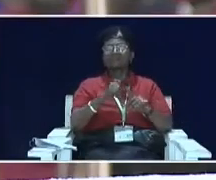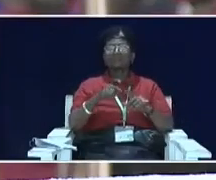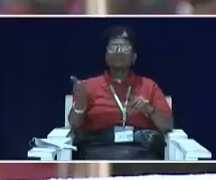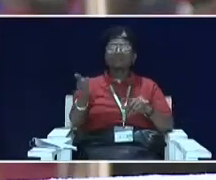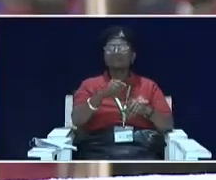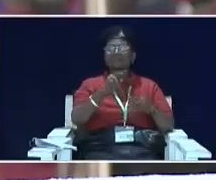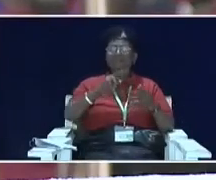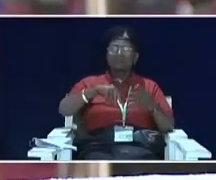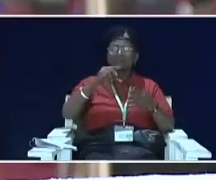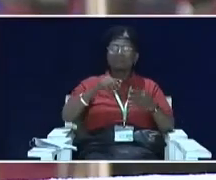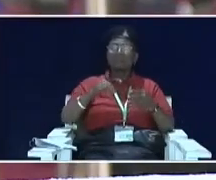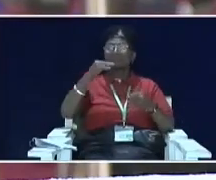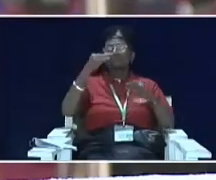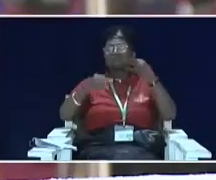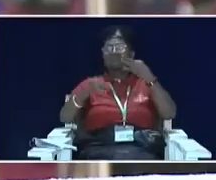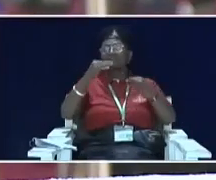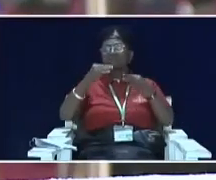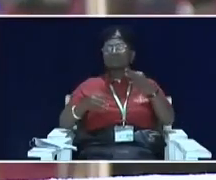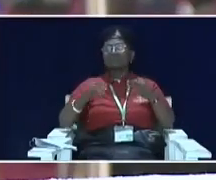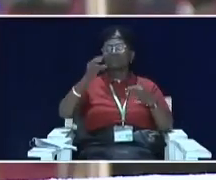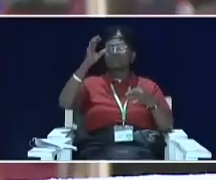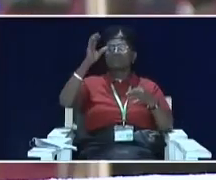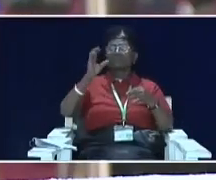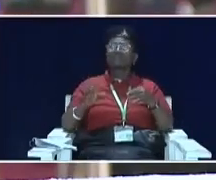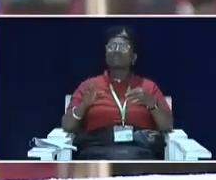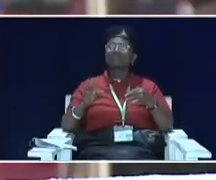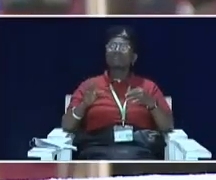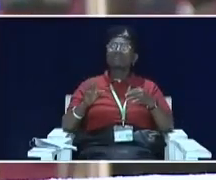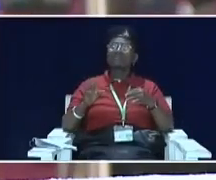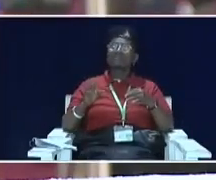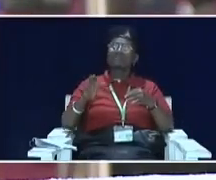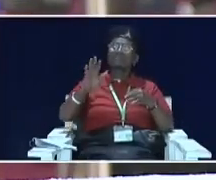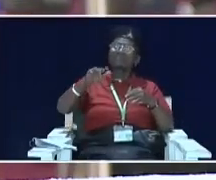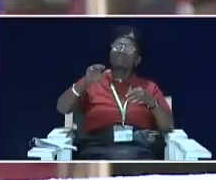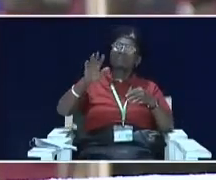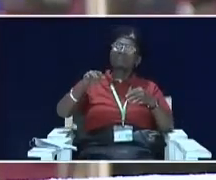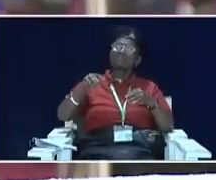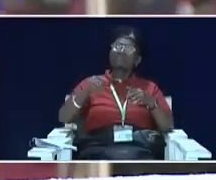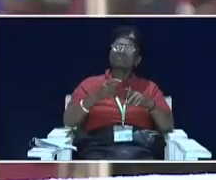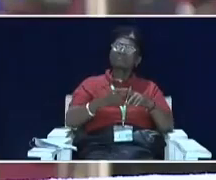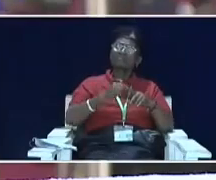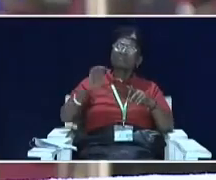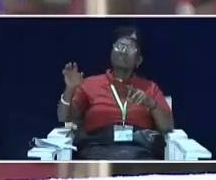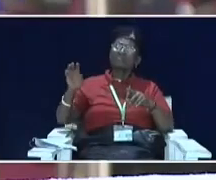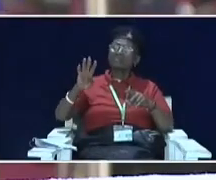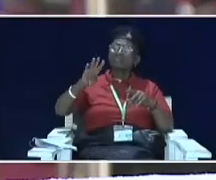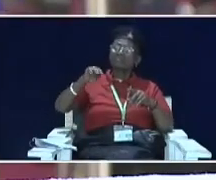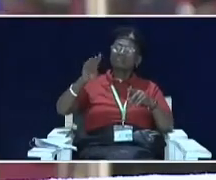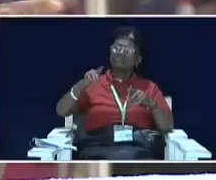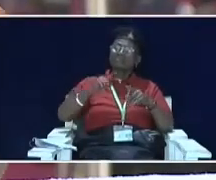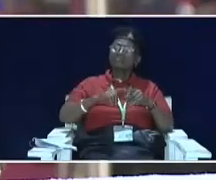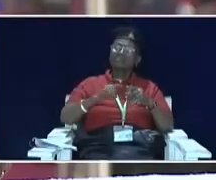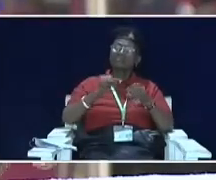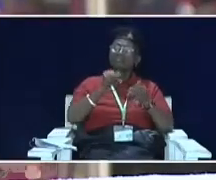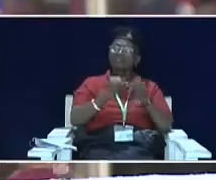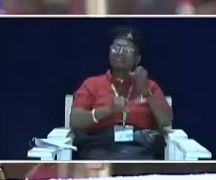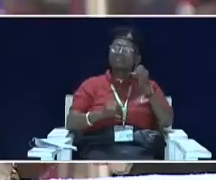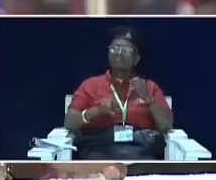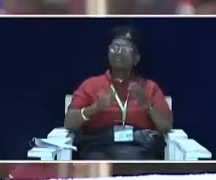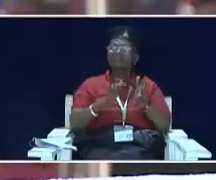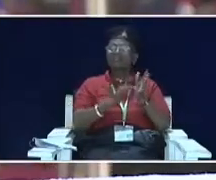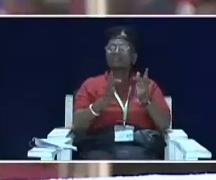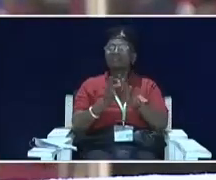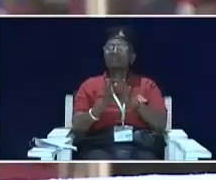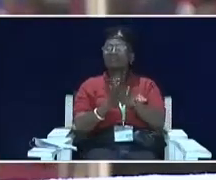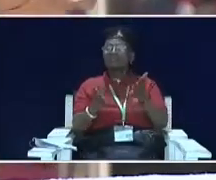15 from verse 14 to the end, Judges 15 from verse 14 to the end, the Bible tells us that when they